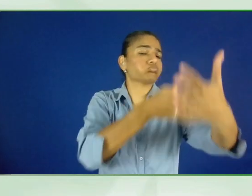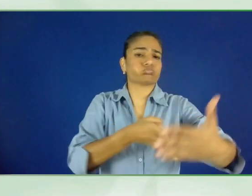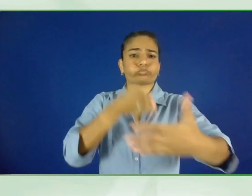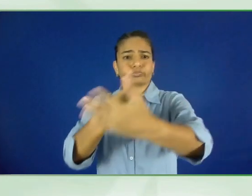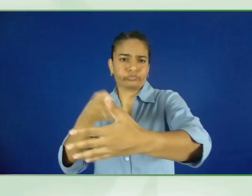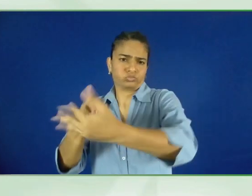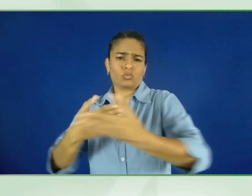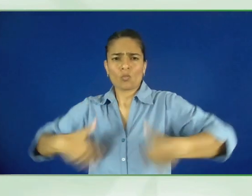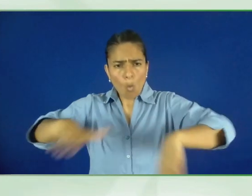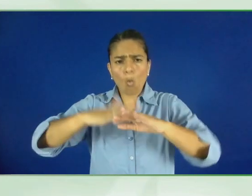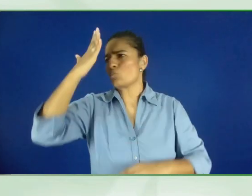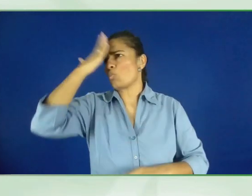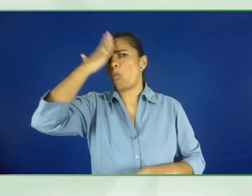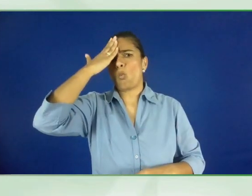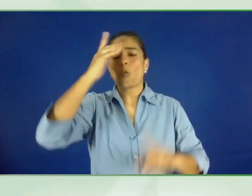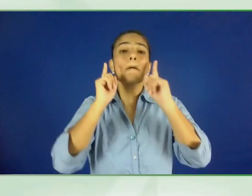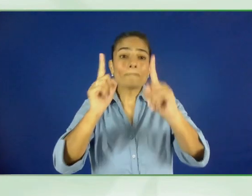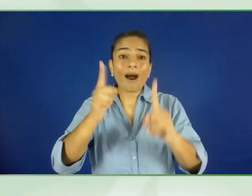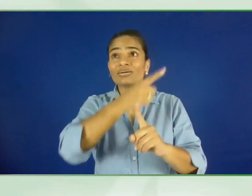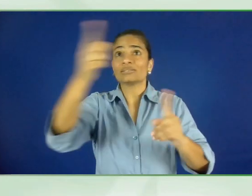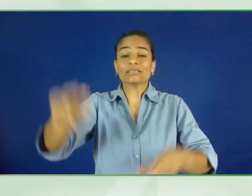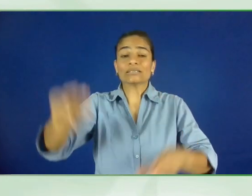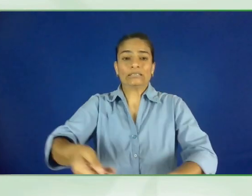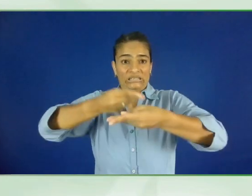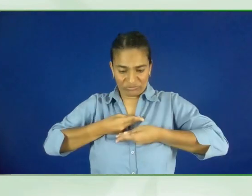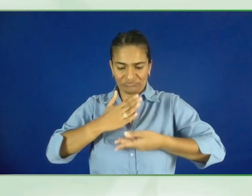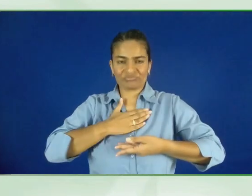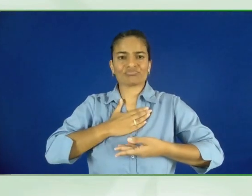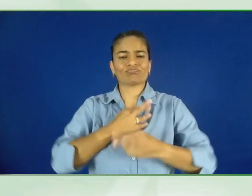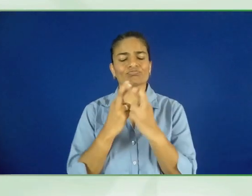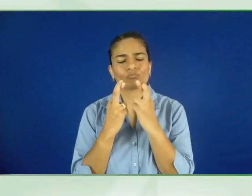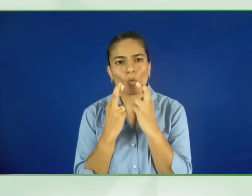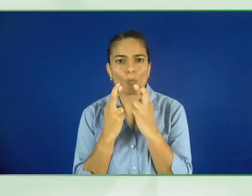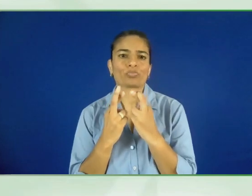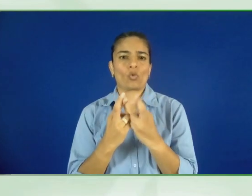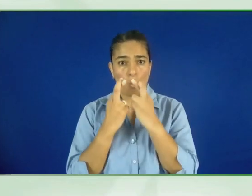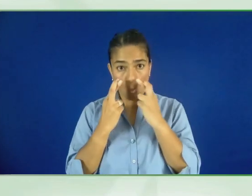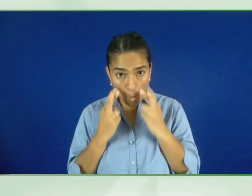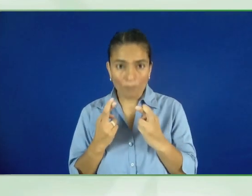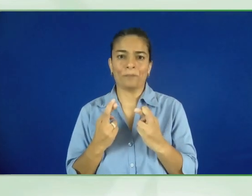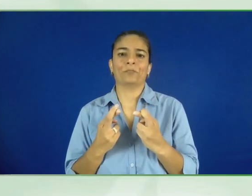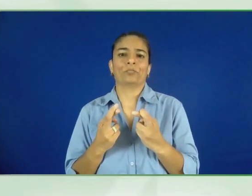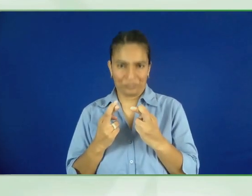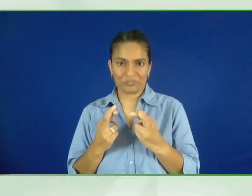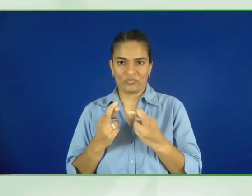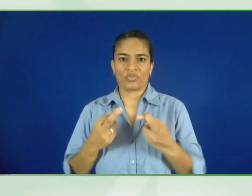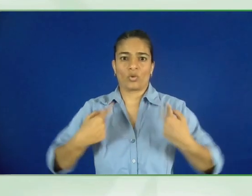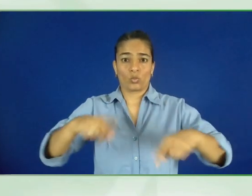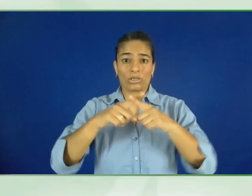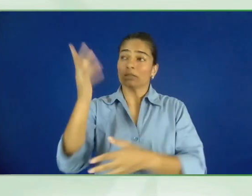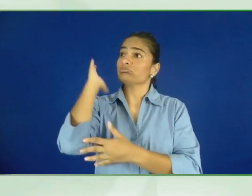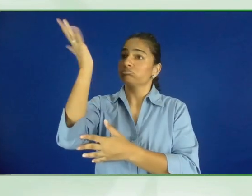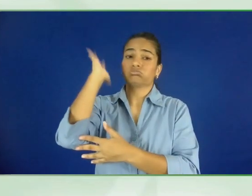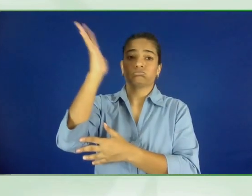hope. The fact that we're all here today speaking is hope. The fact that we're here at the United